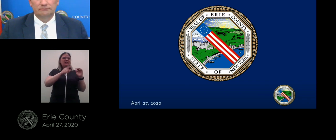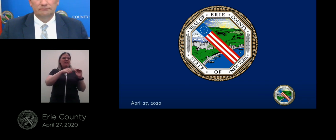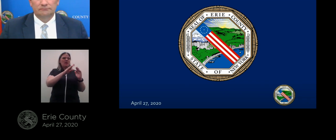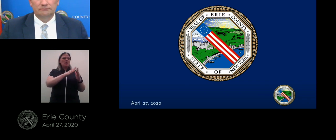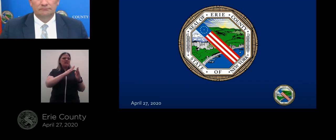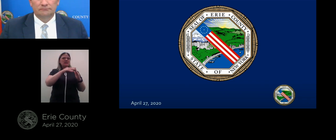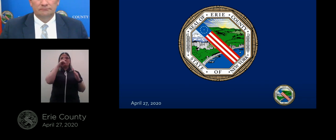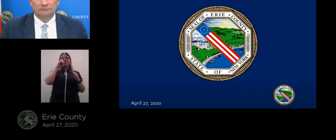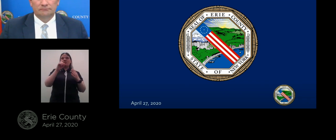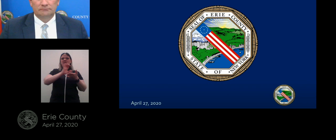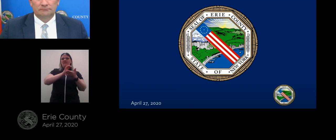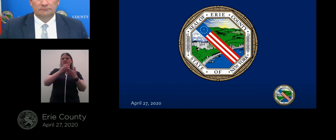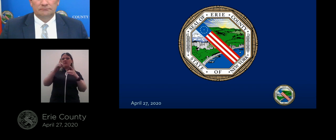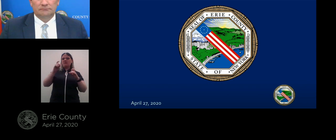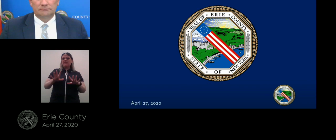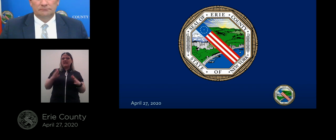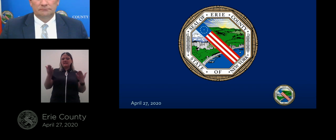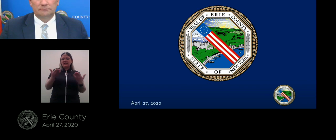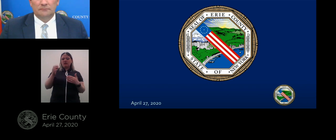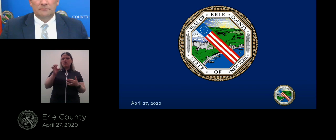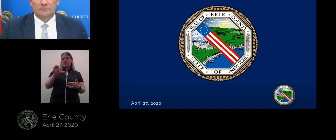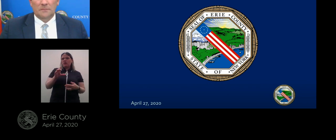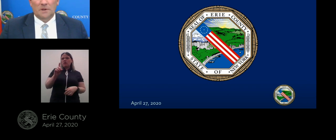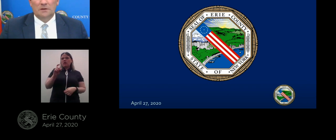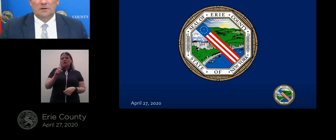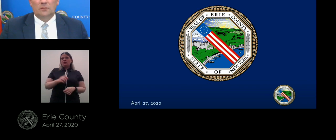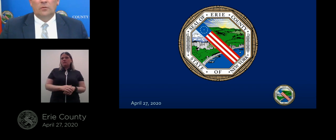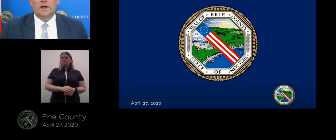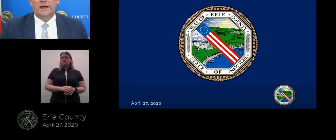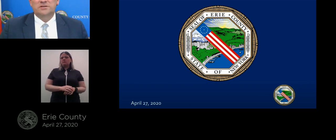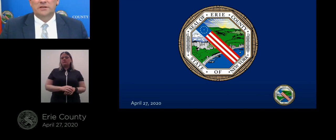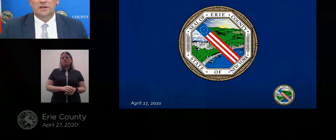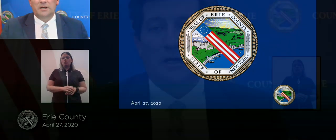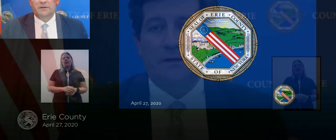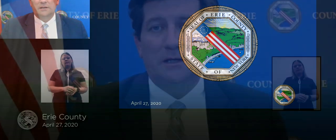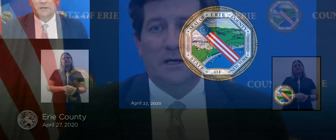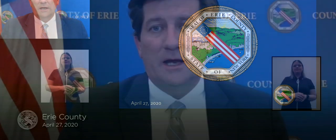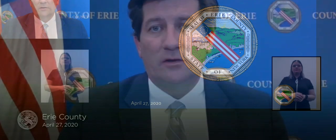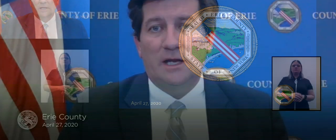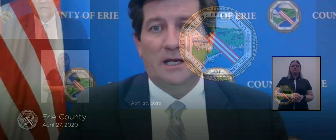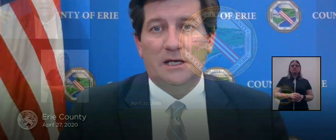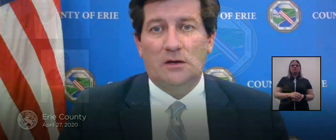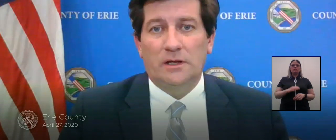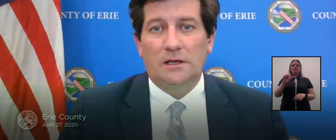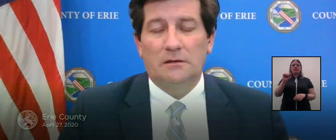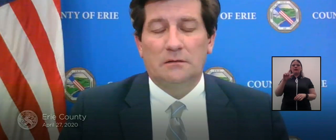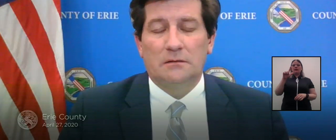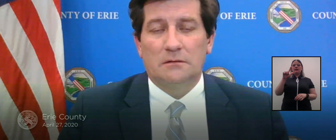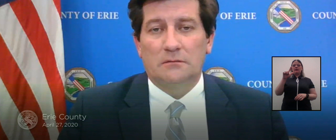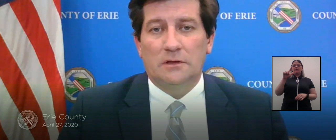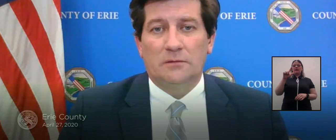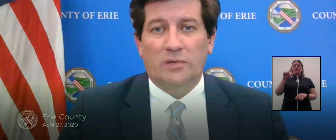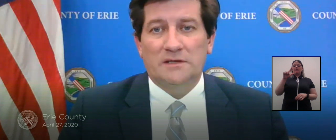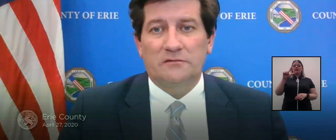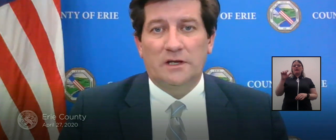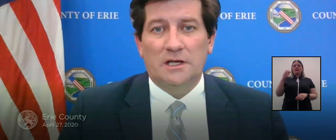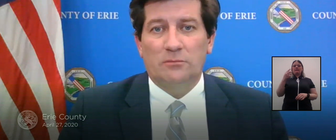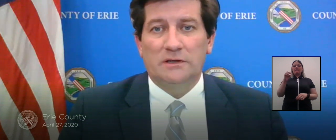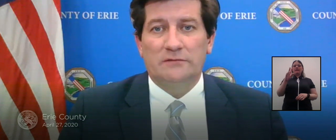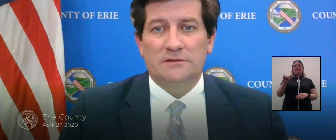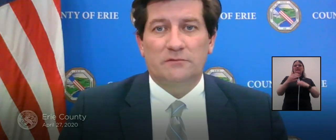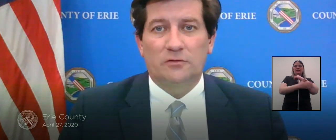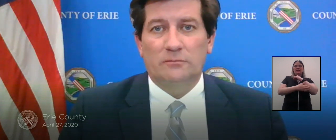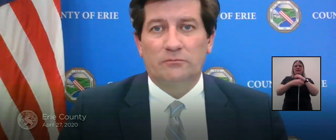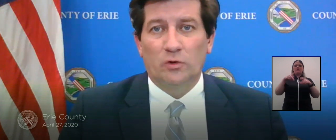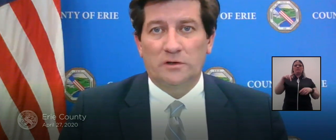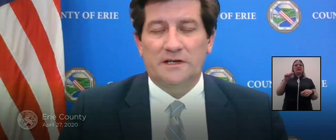with the amount of testing we're doing here in Erie County? Well, actually, the Allegheny County in Pennsylvania, I